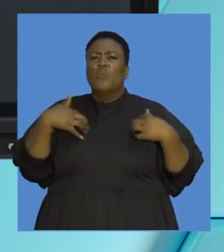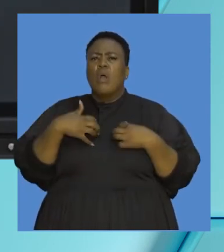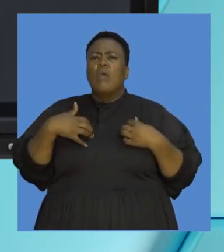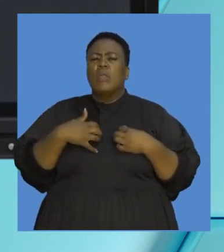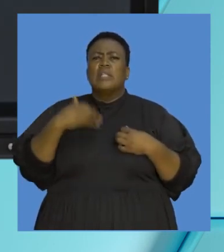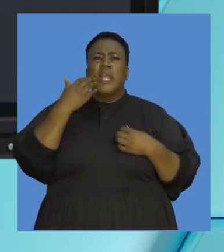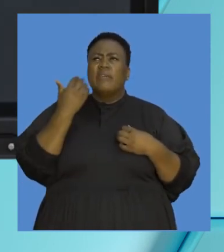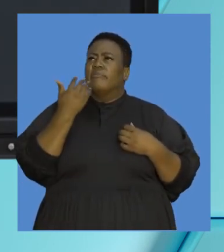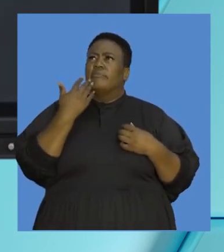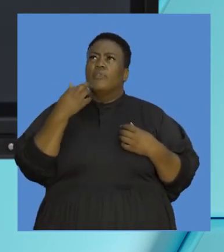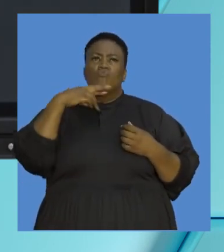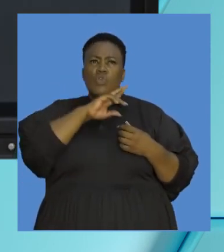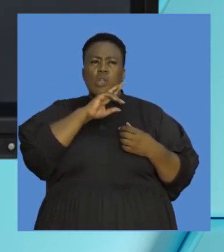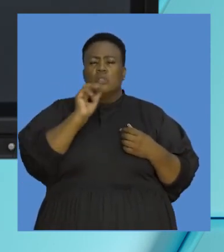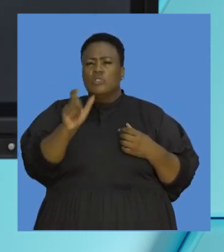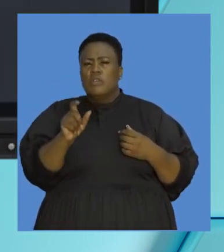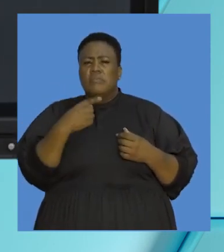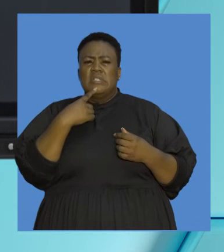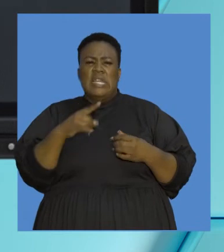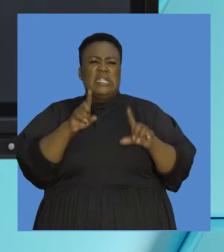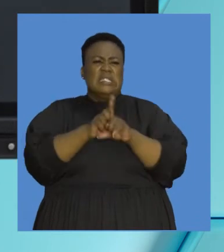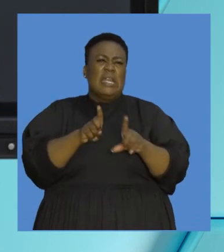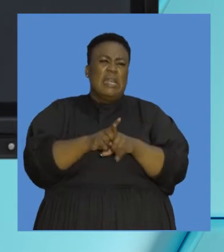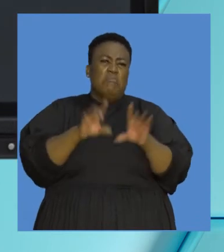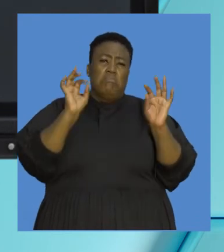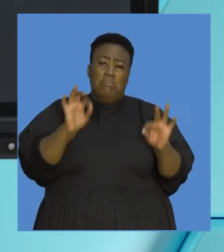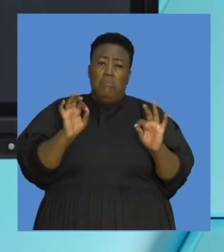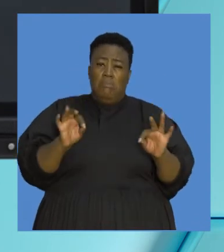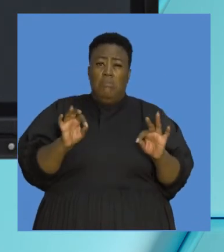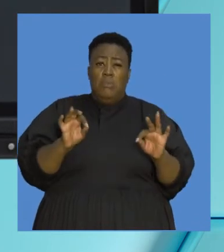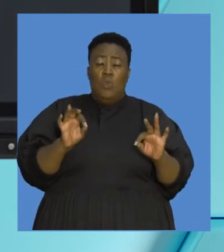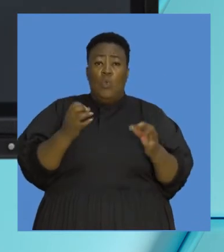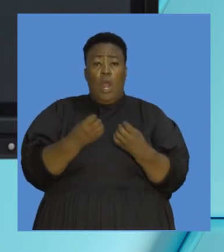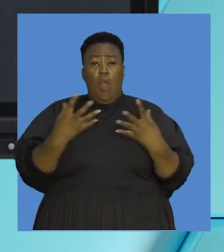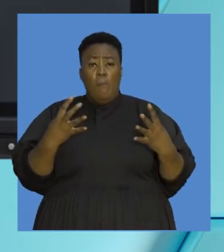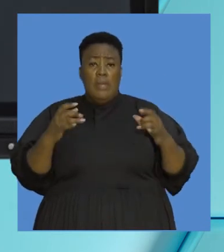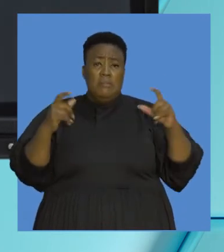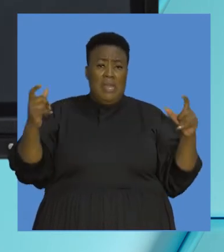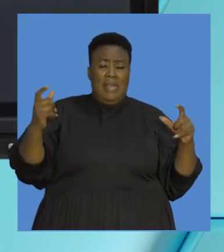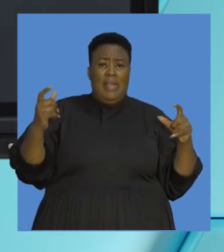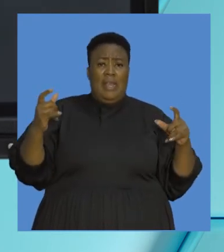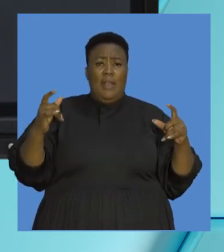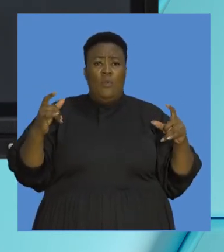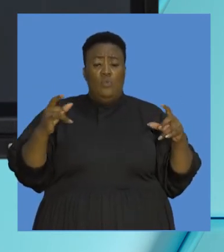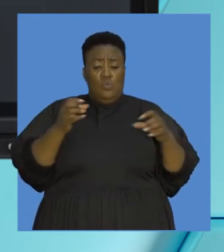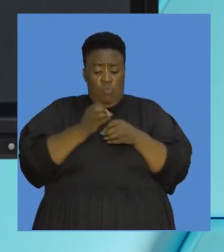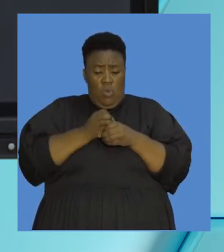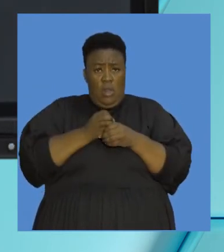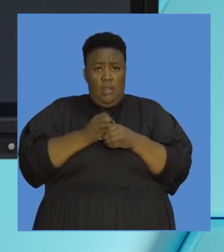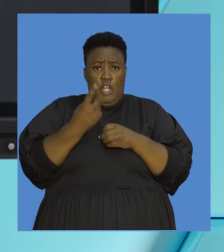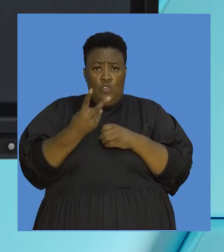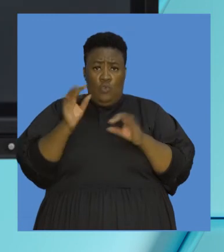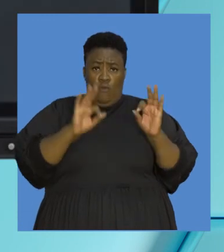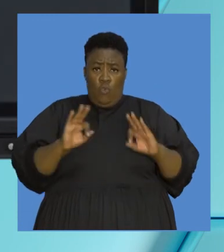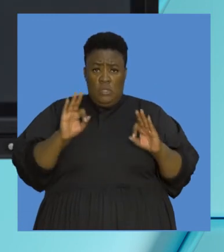about. So I'm not worried if in real terms it's exactly correct in terms of how much bigger or smaller the two forces